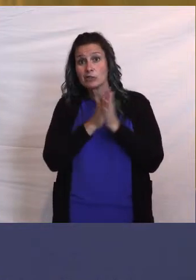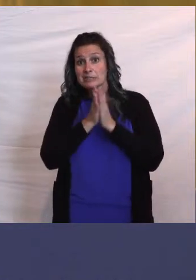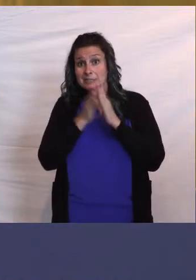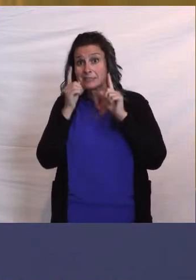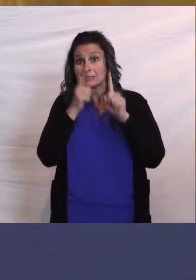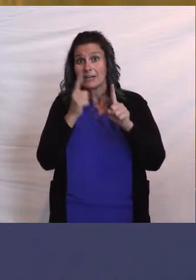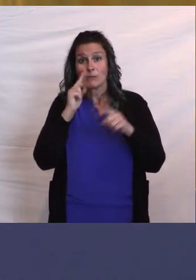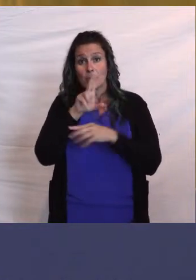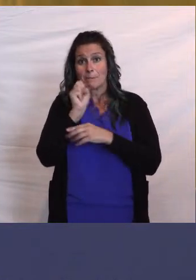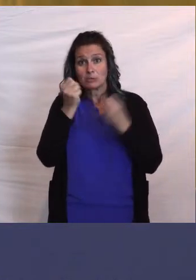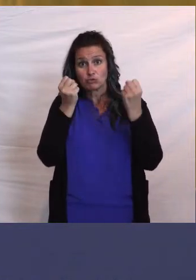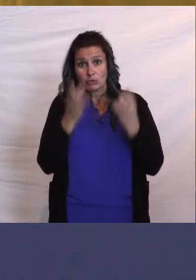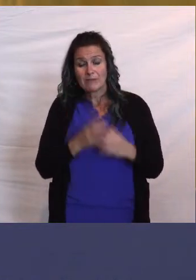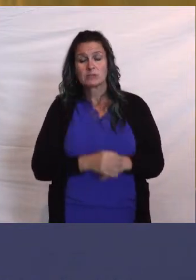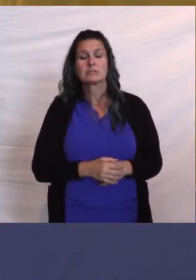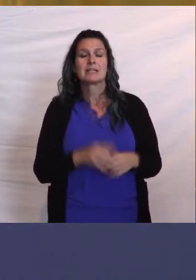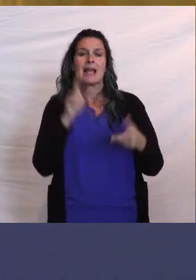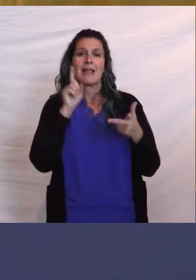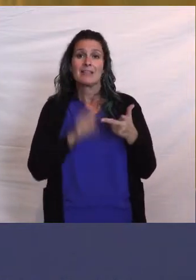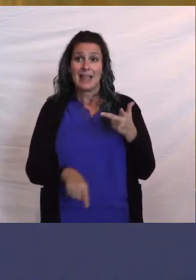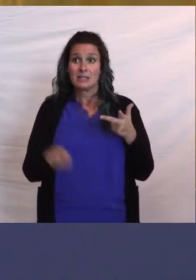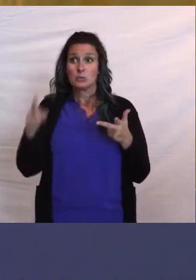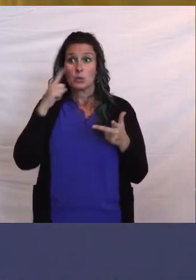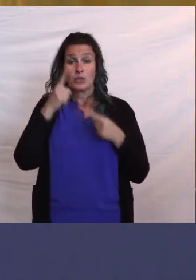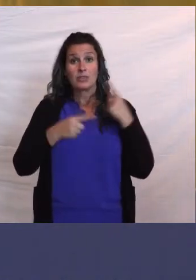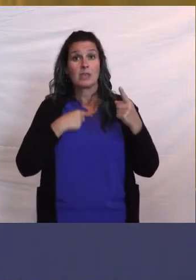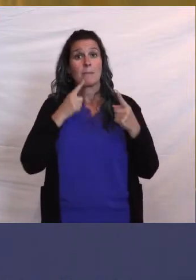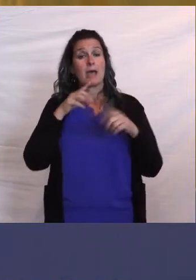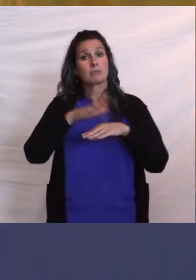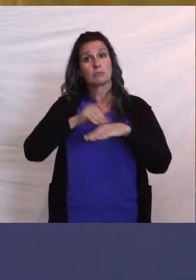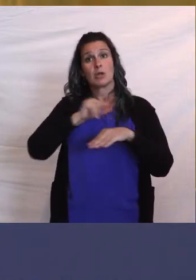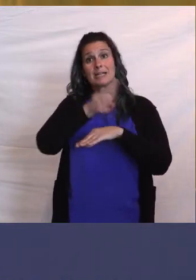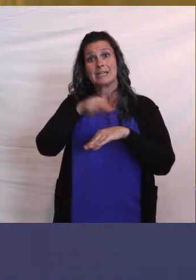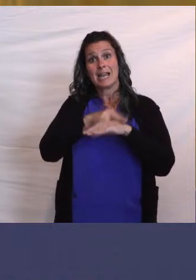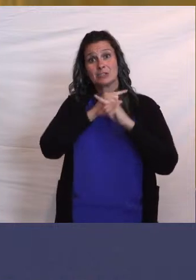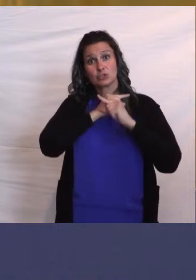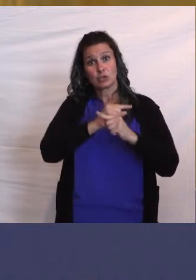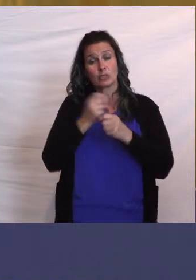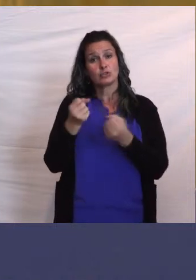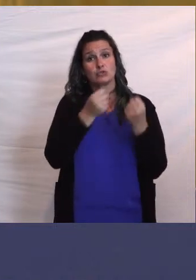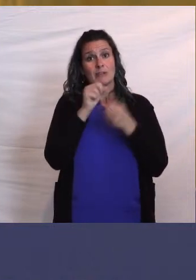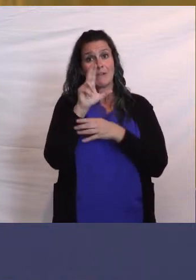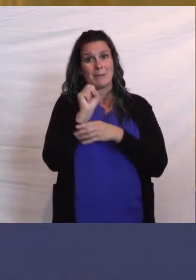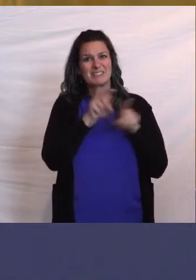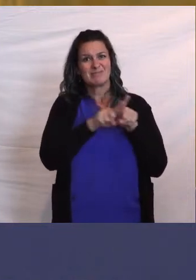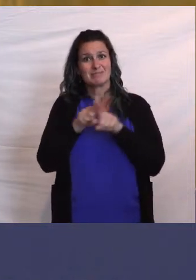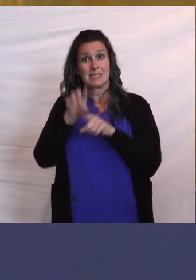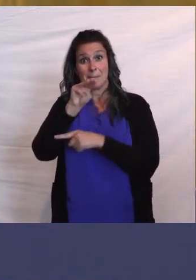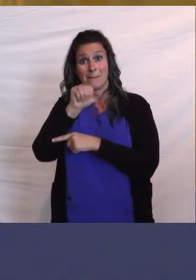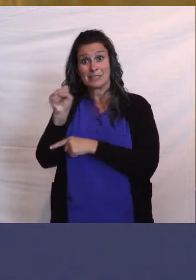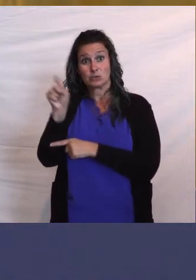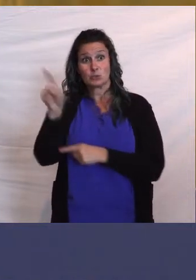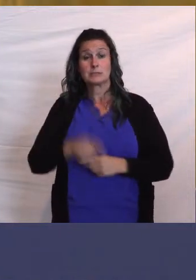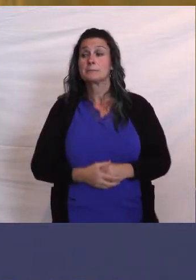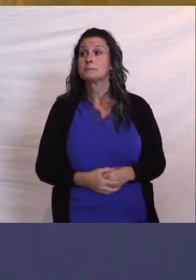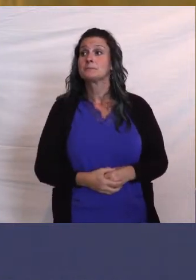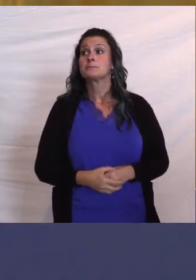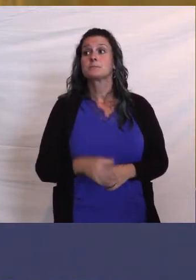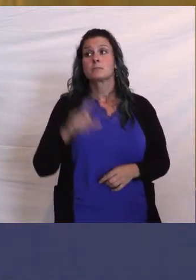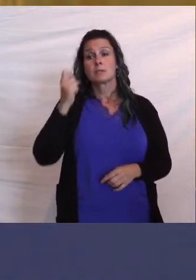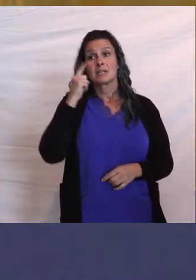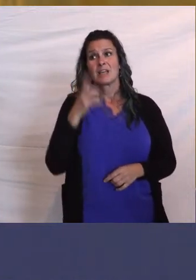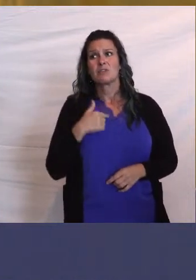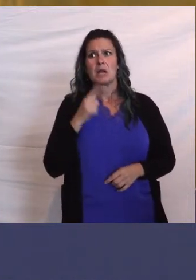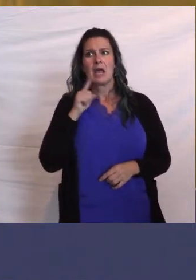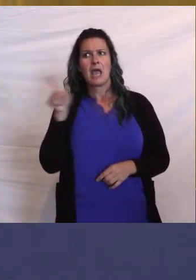And lastly on this, would you consider calling in the National Guard to drive buses like they did in Massachusetts? Yeah. I'll